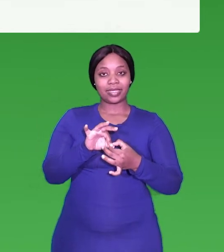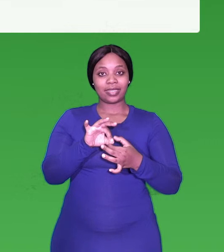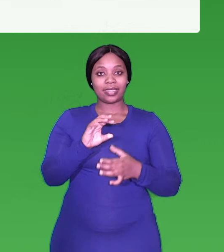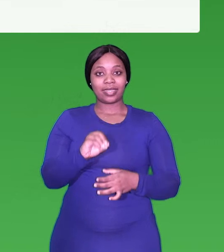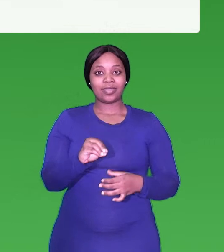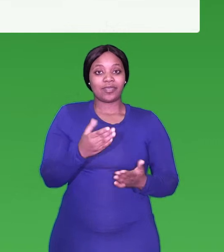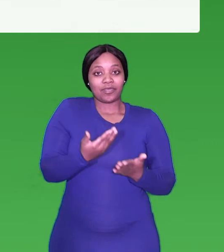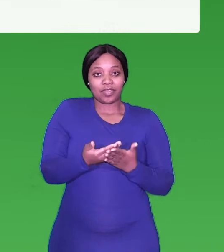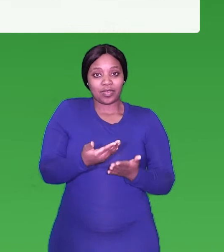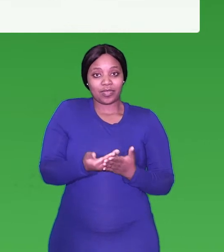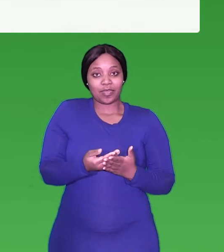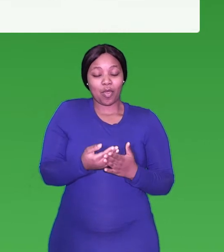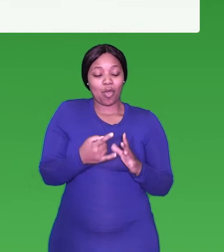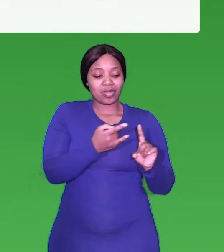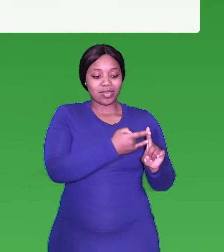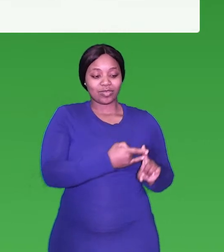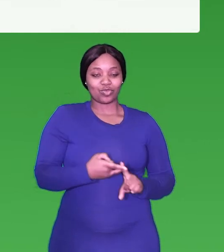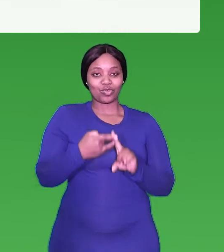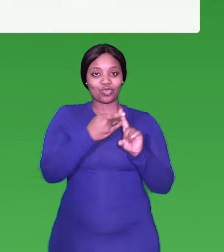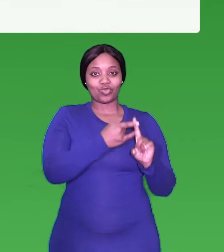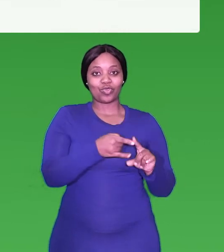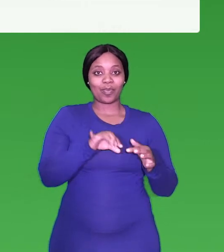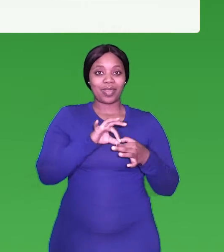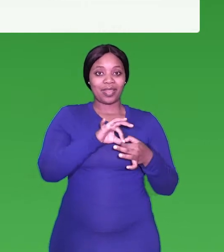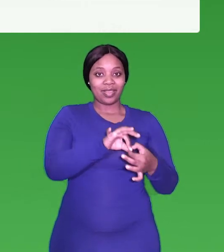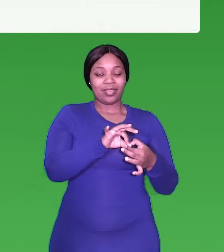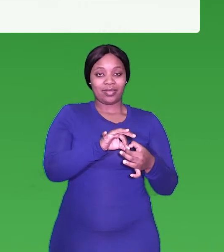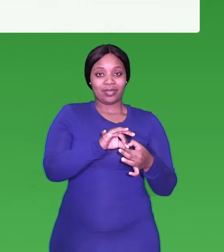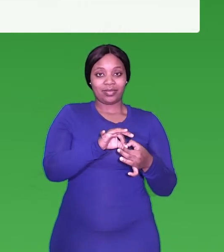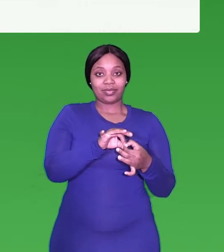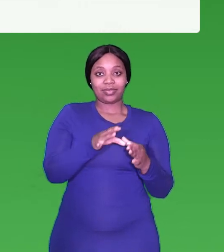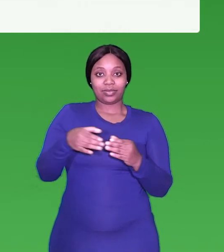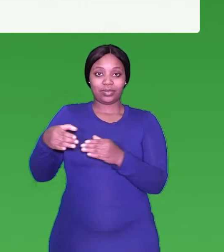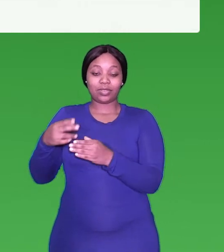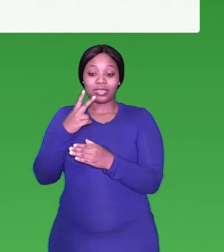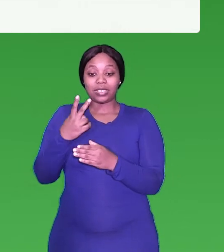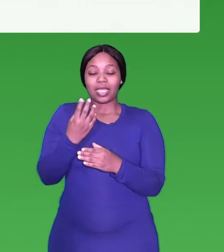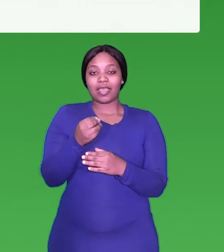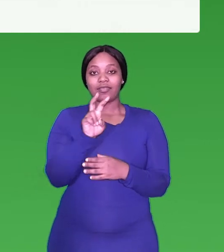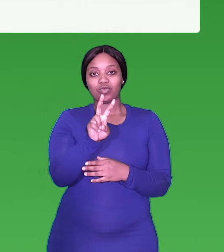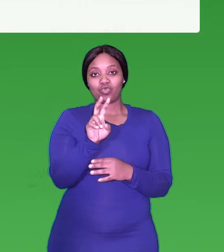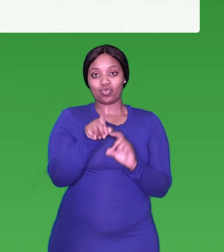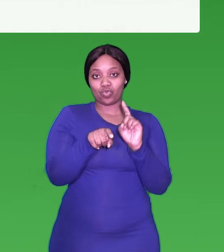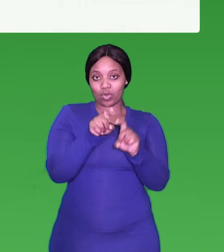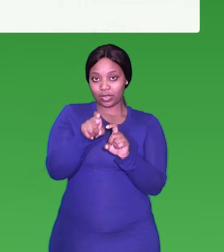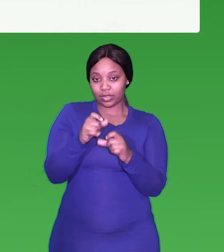comment section of Zoom. I see we've got 2 questions thus far. So